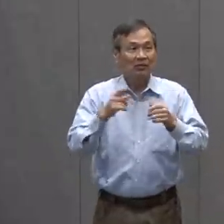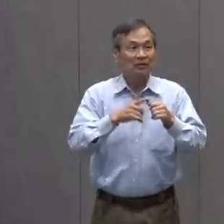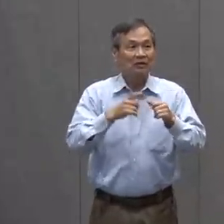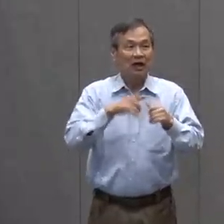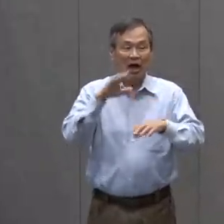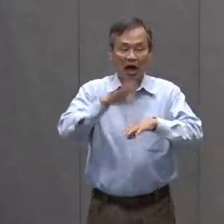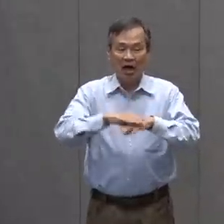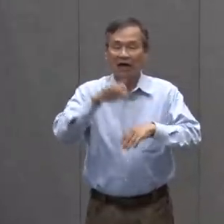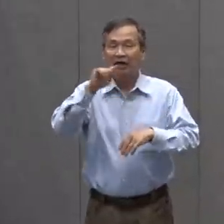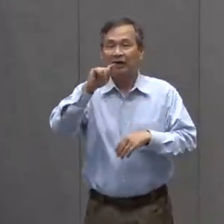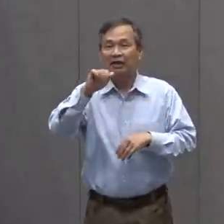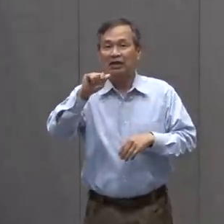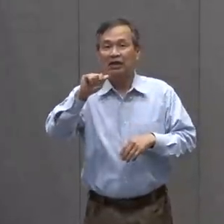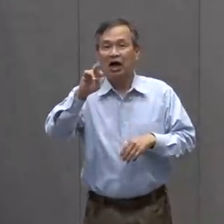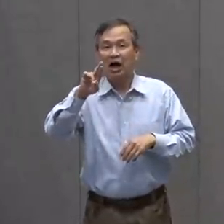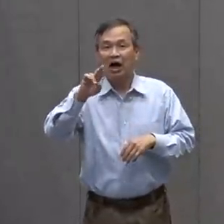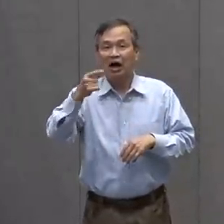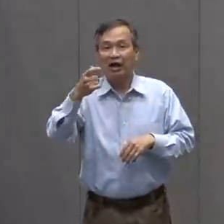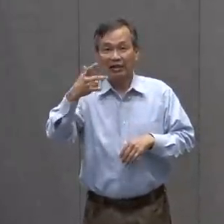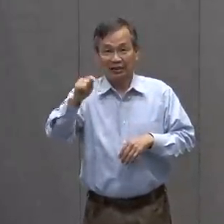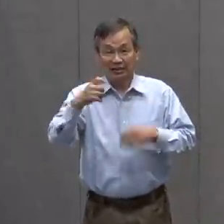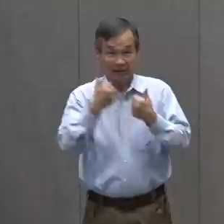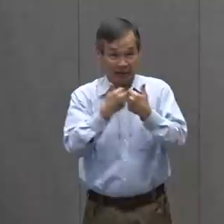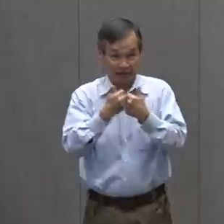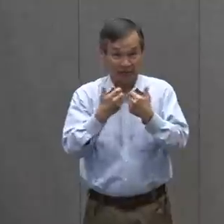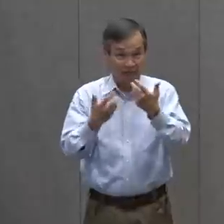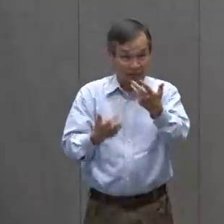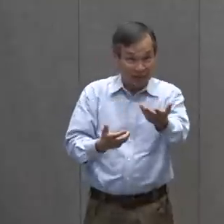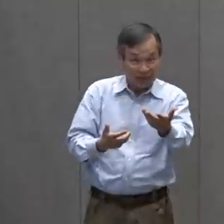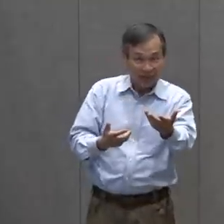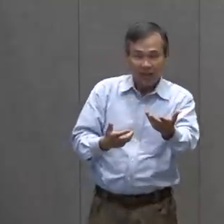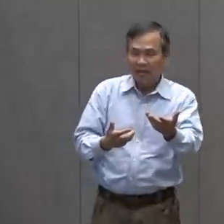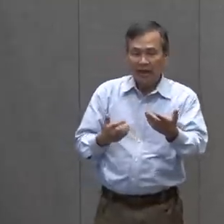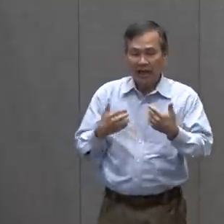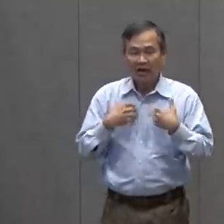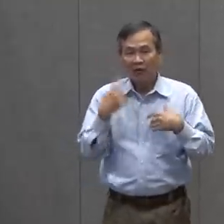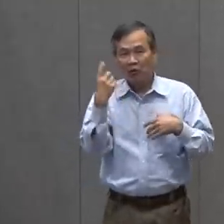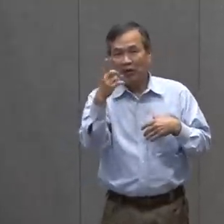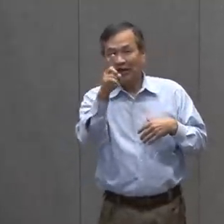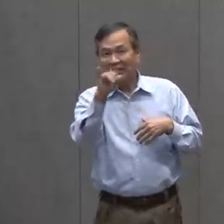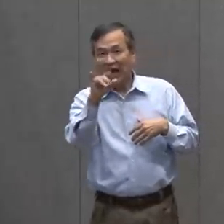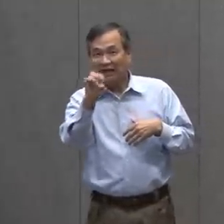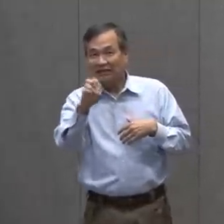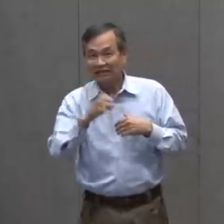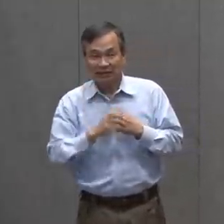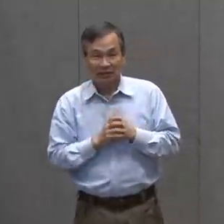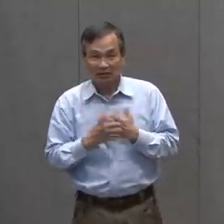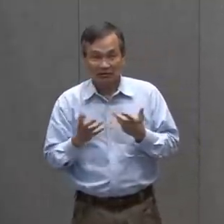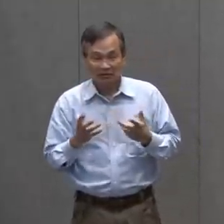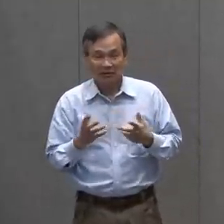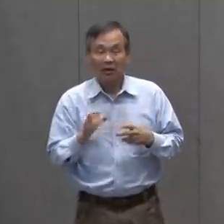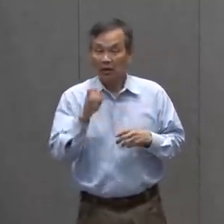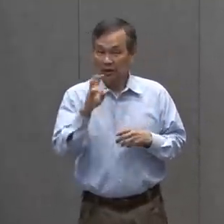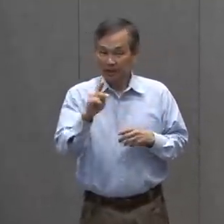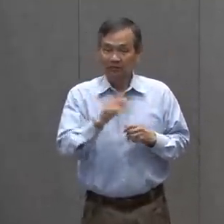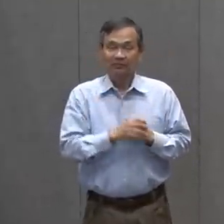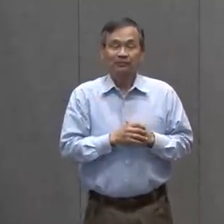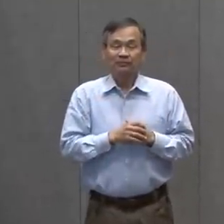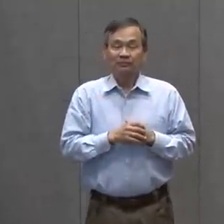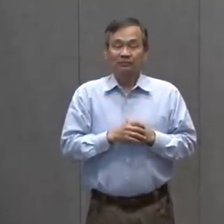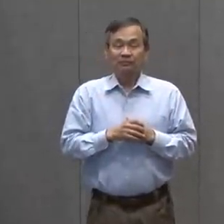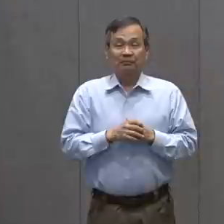So on target, it requires you to have one dice, and it requires you to